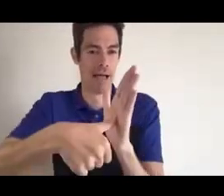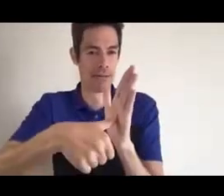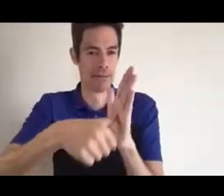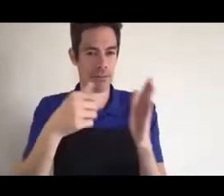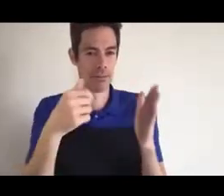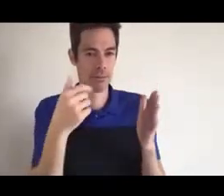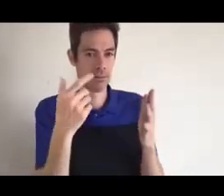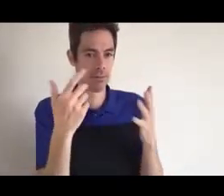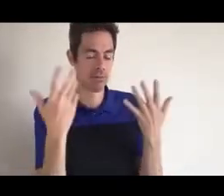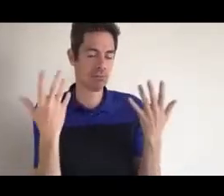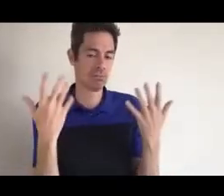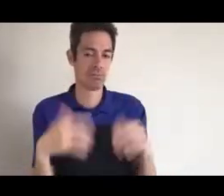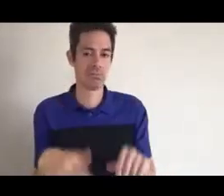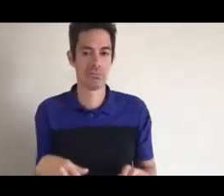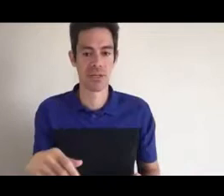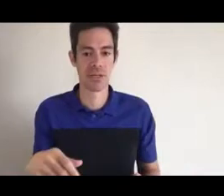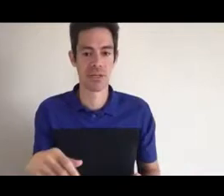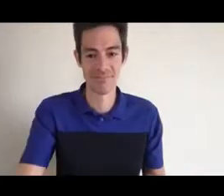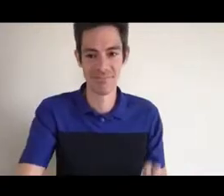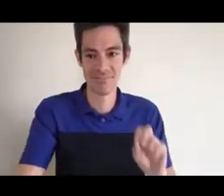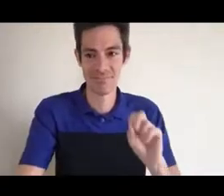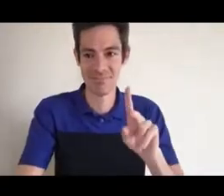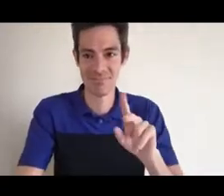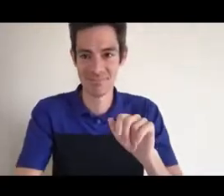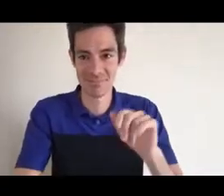whatever you want to emphasize.